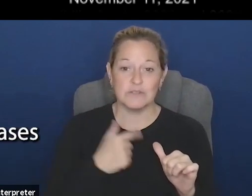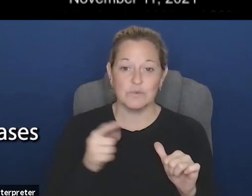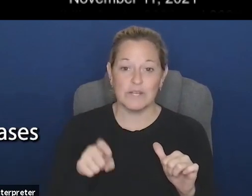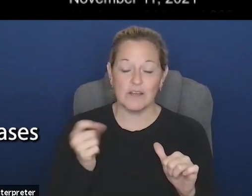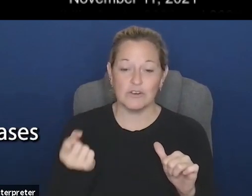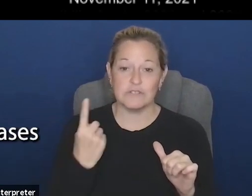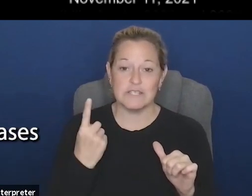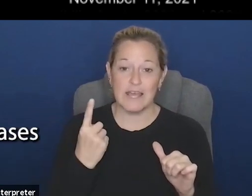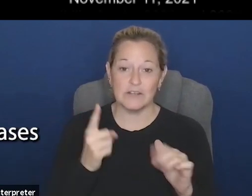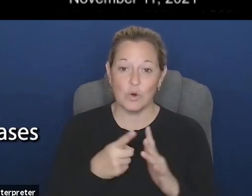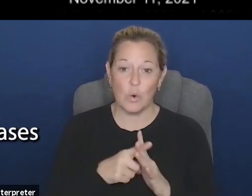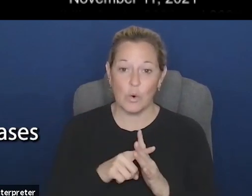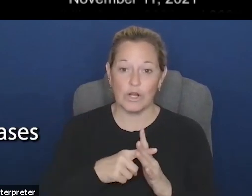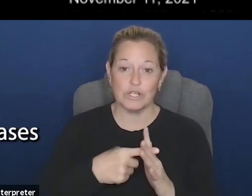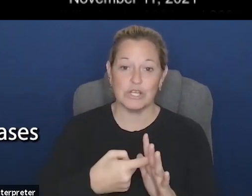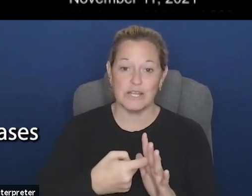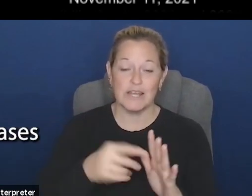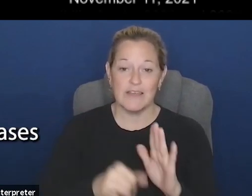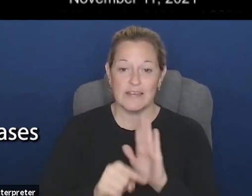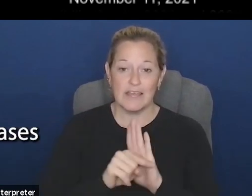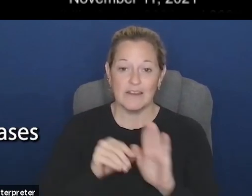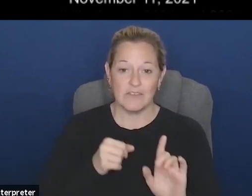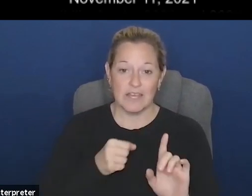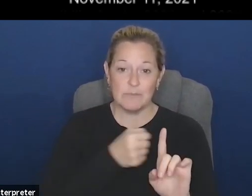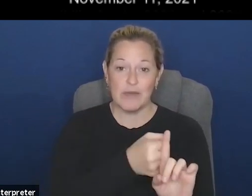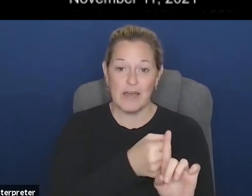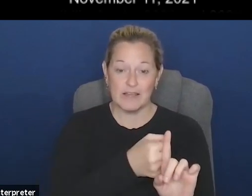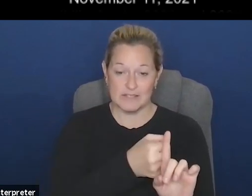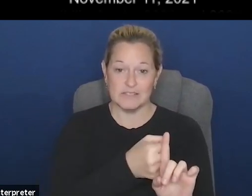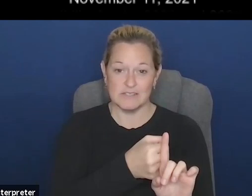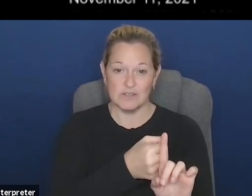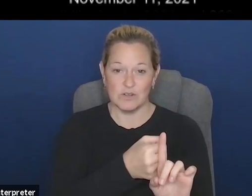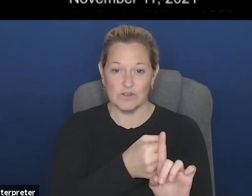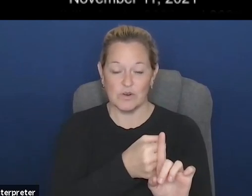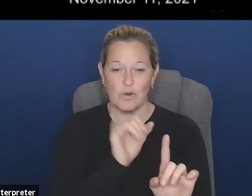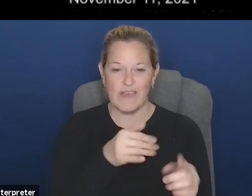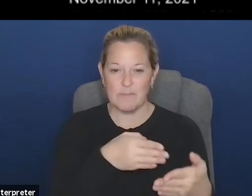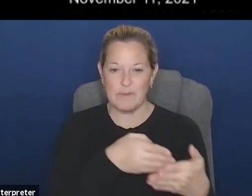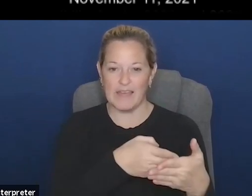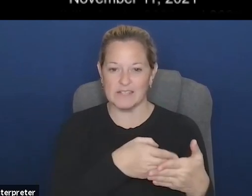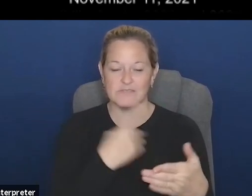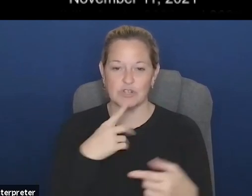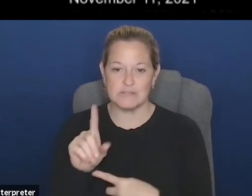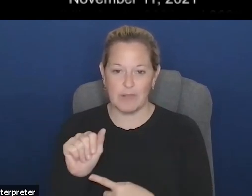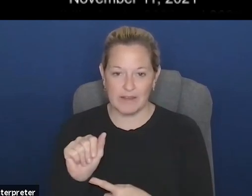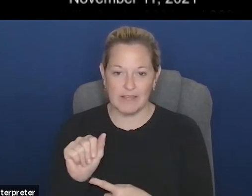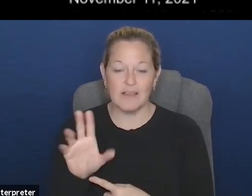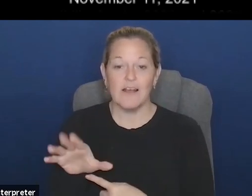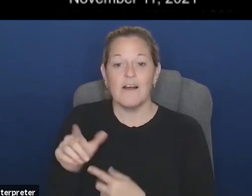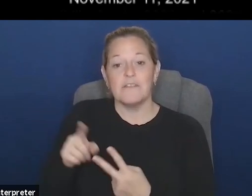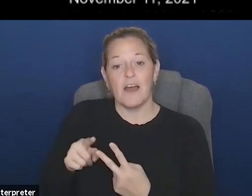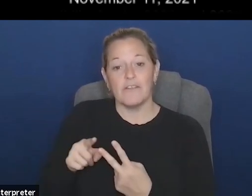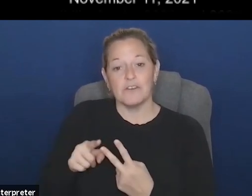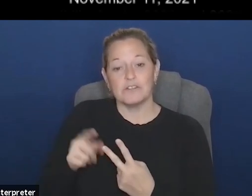and negative impacts of unconscious biases towards disability. The second one is to understand and recognize and